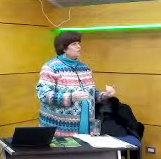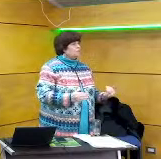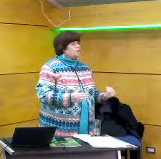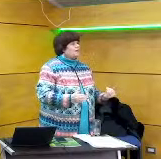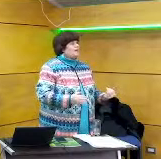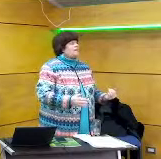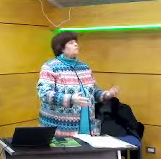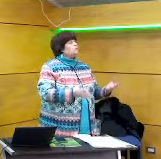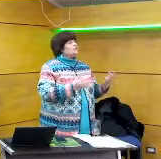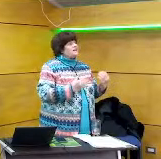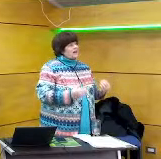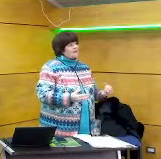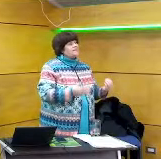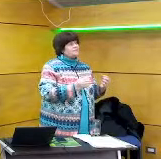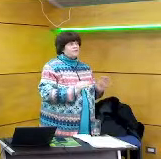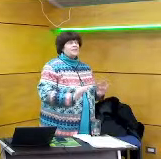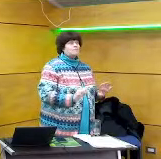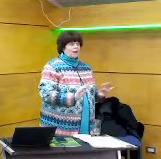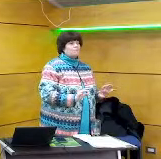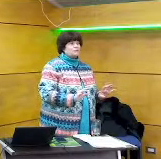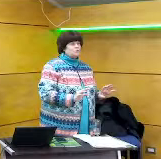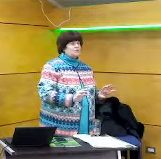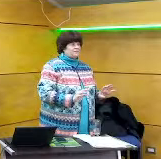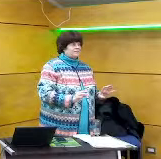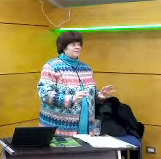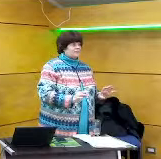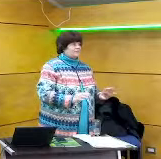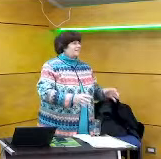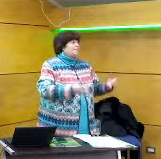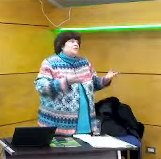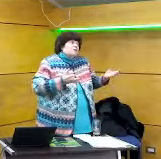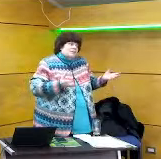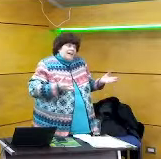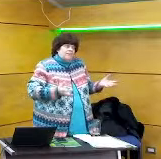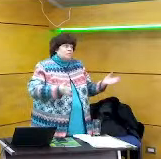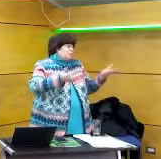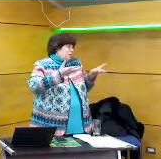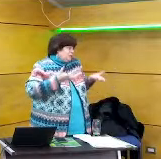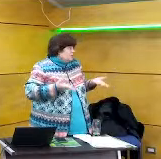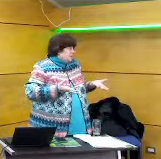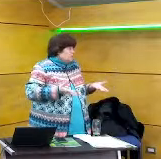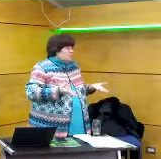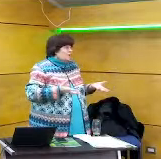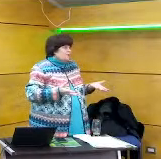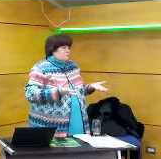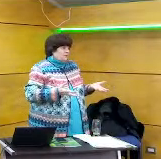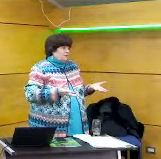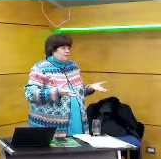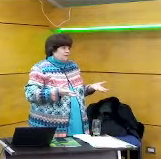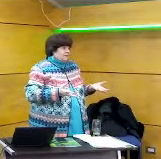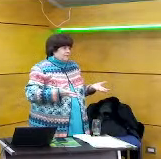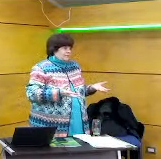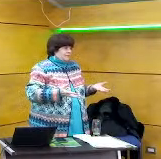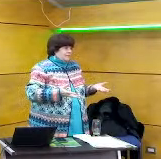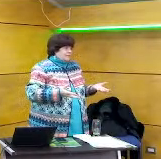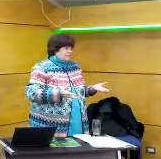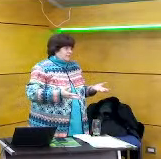And so if we're not giving them opportunities, like in your classroom, in your little spelling bee,